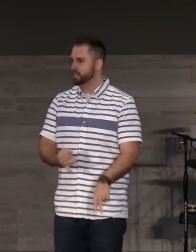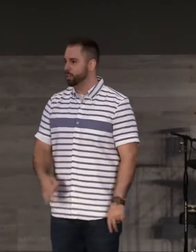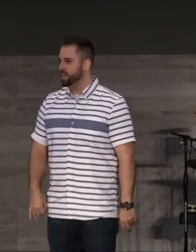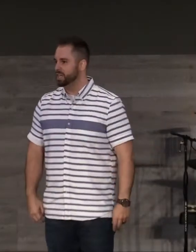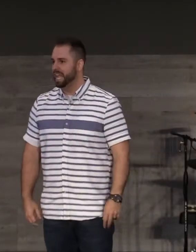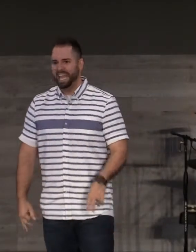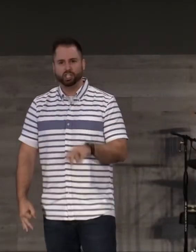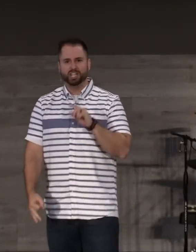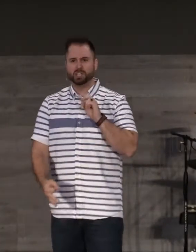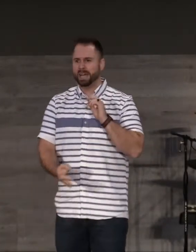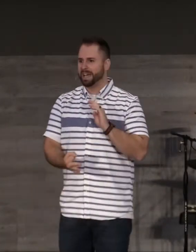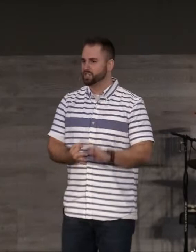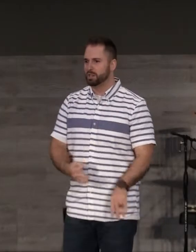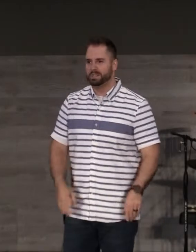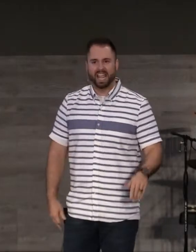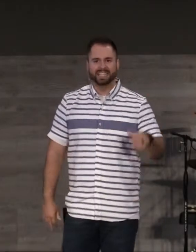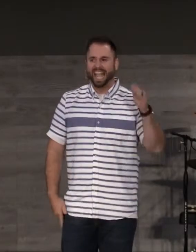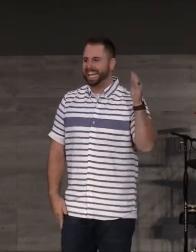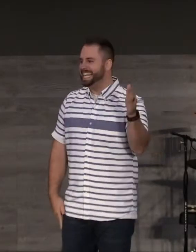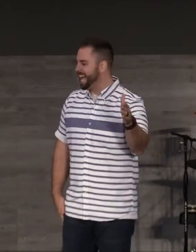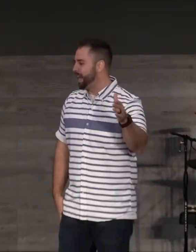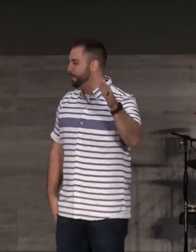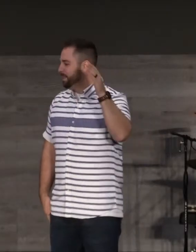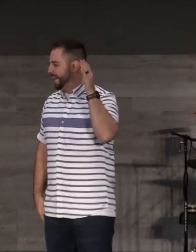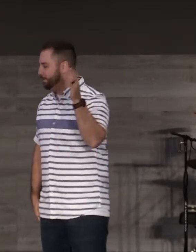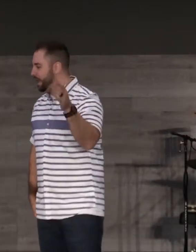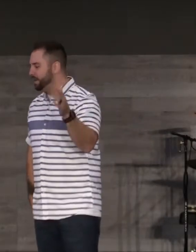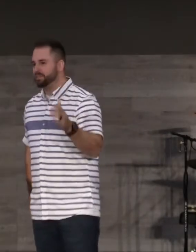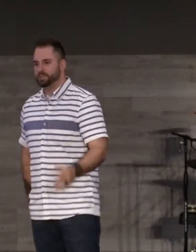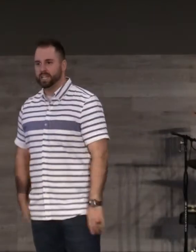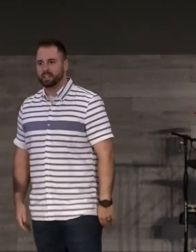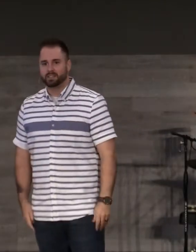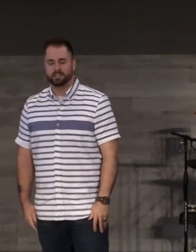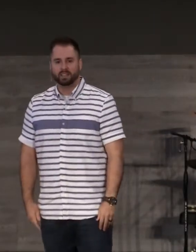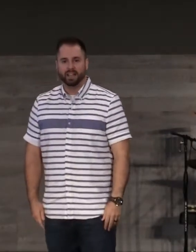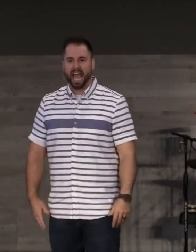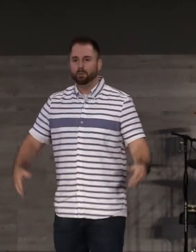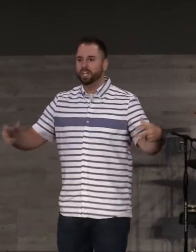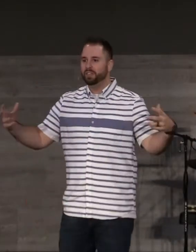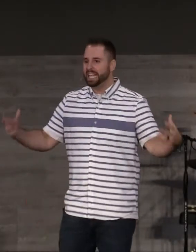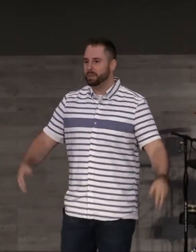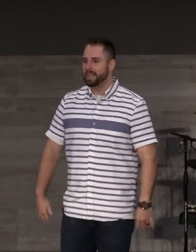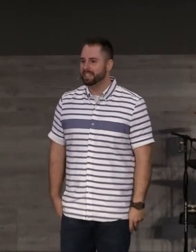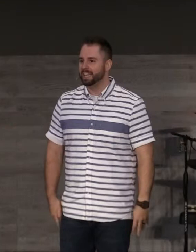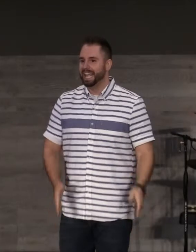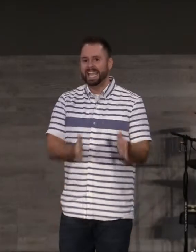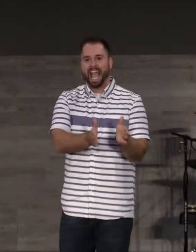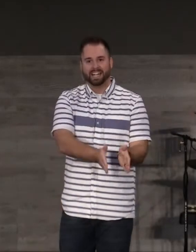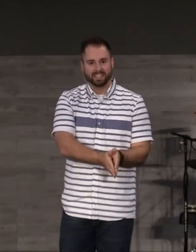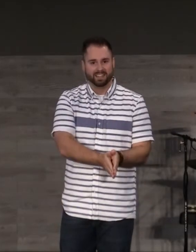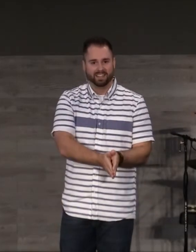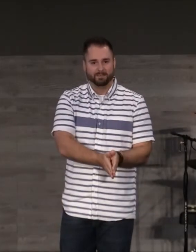mind about his situation. He changed his mind about a circumstance. And he got up and he followed after Jesus. How do we know that he repented?